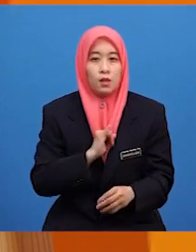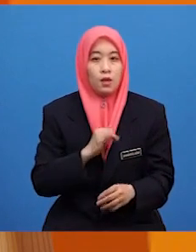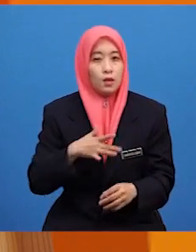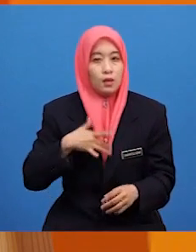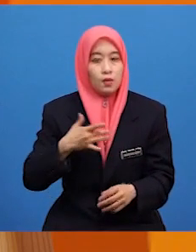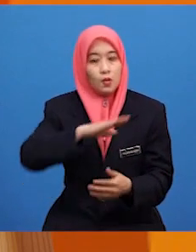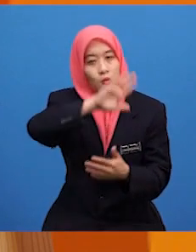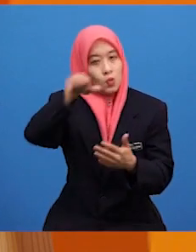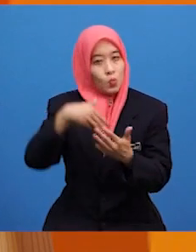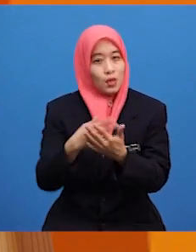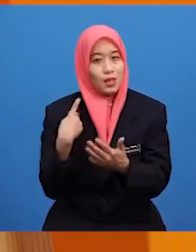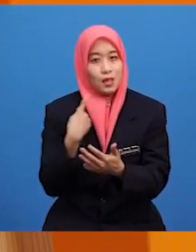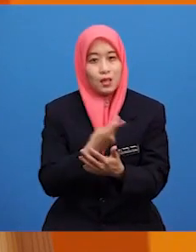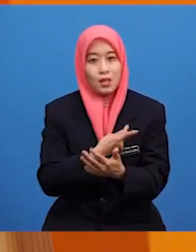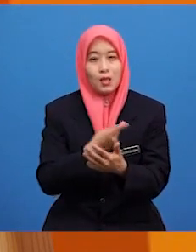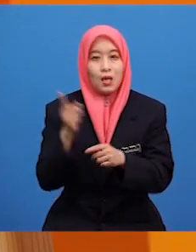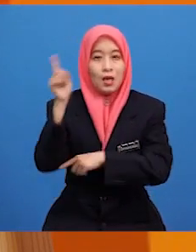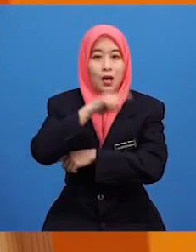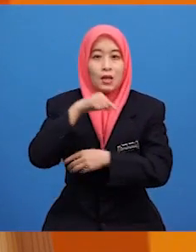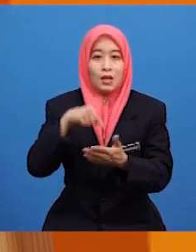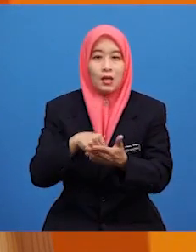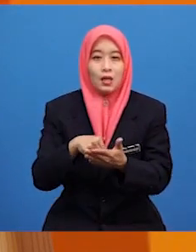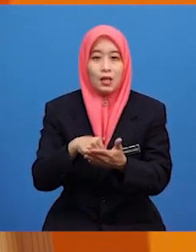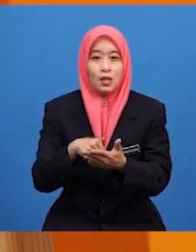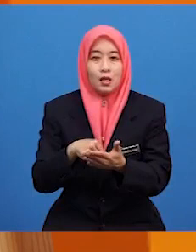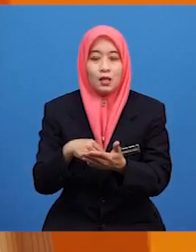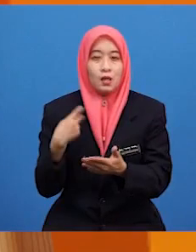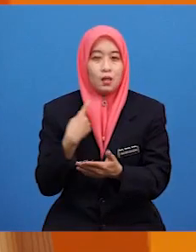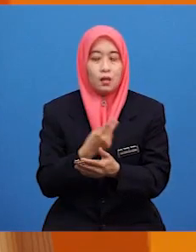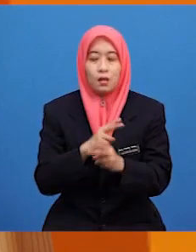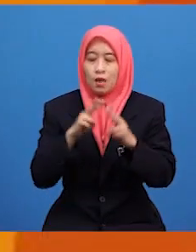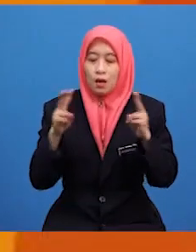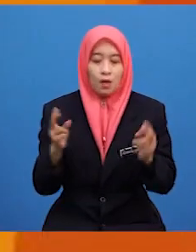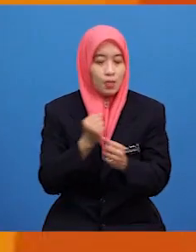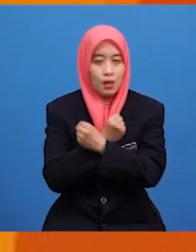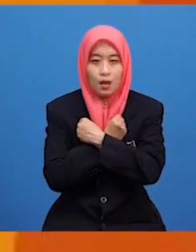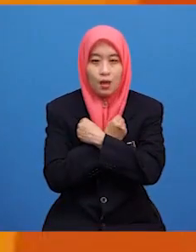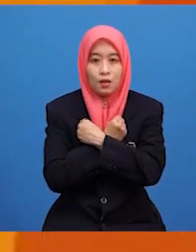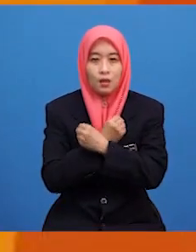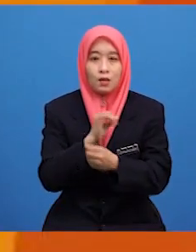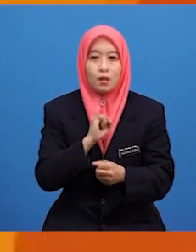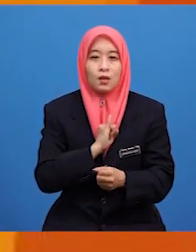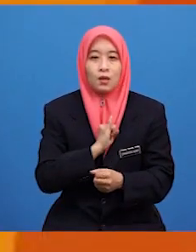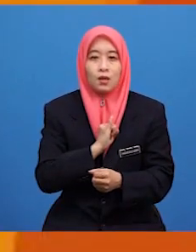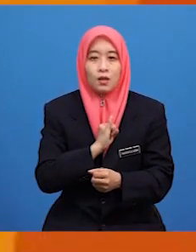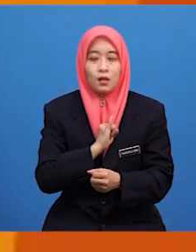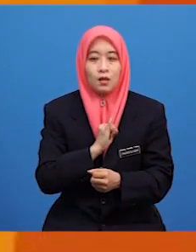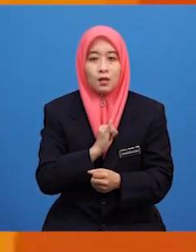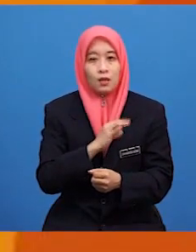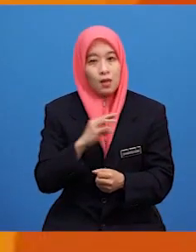those with us today are loving and caring too. I'm sure they